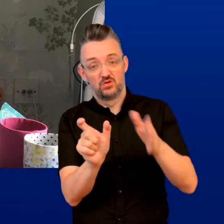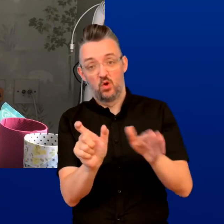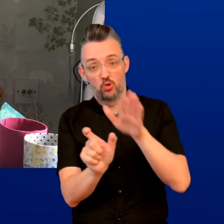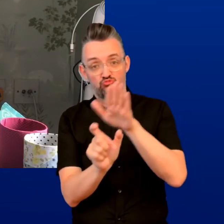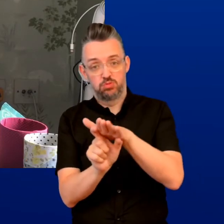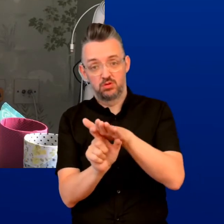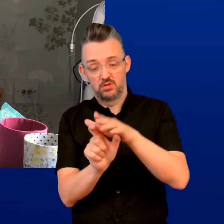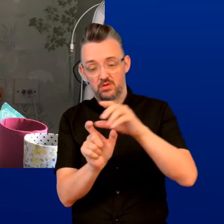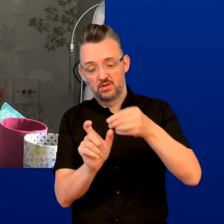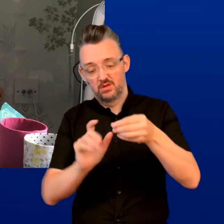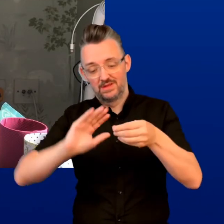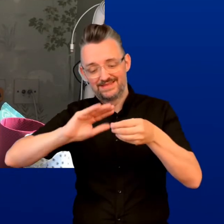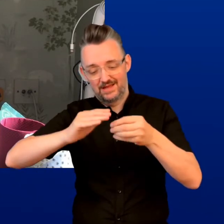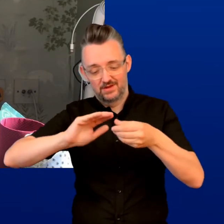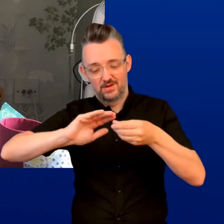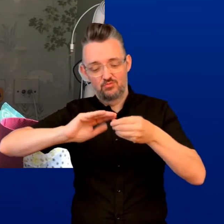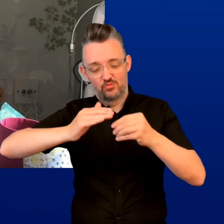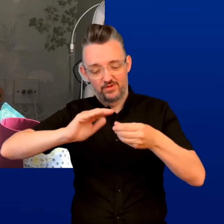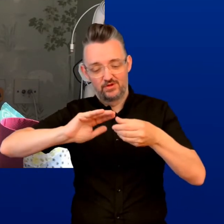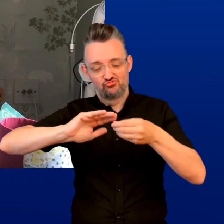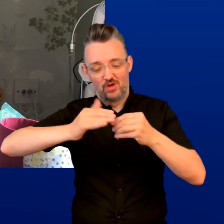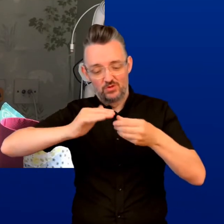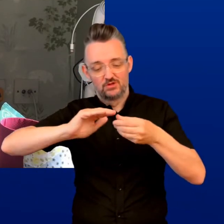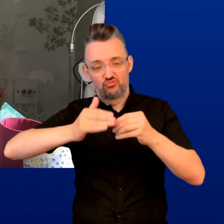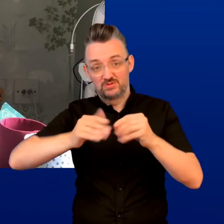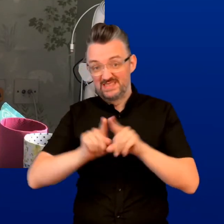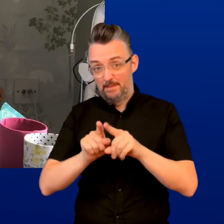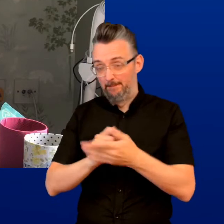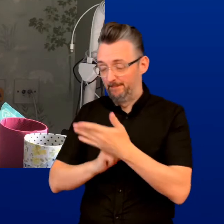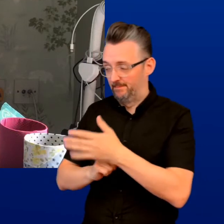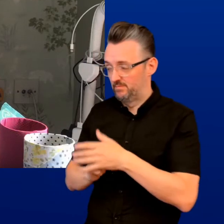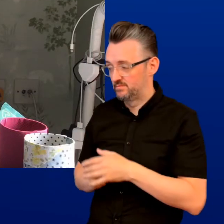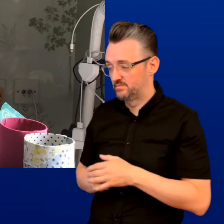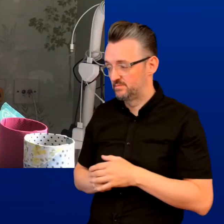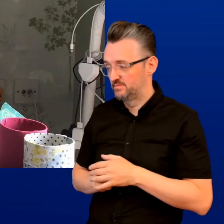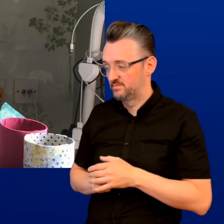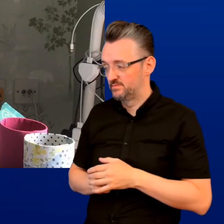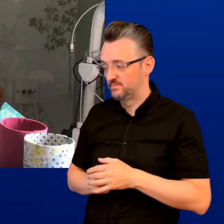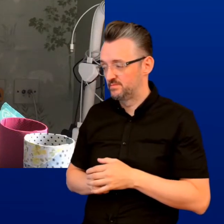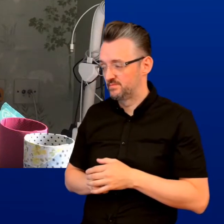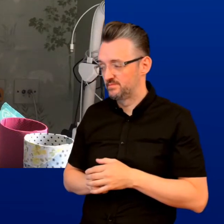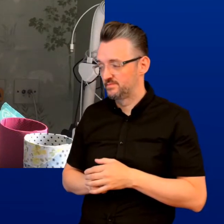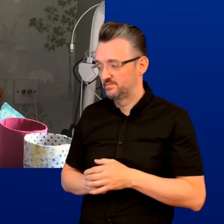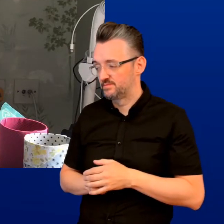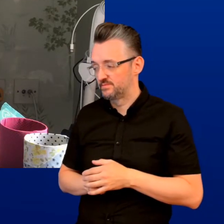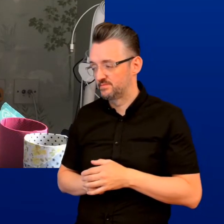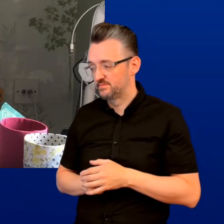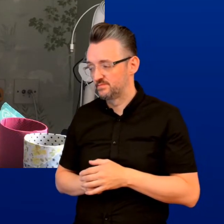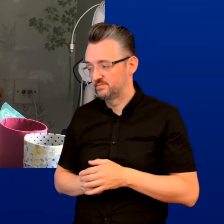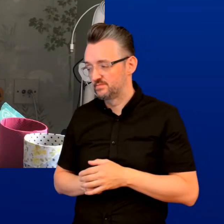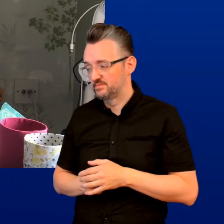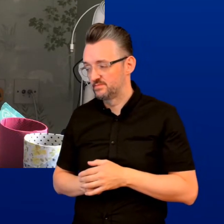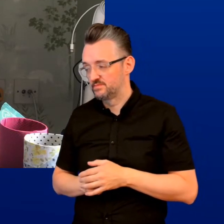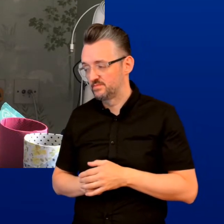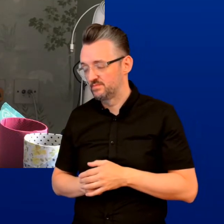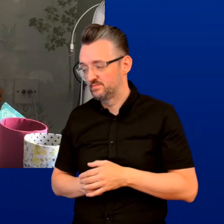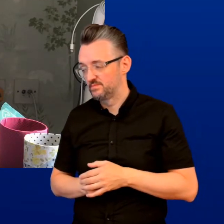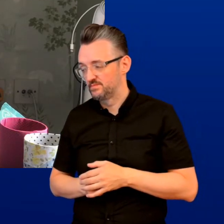it down where you're starting, because you'll have to do that, and just work round and keep it nice and